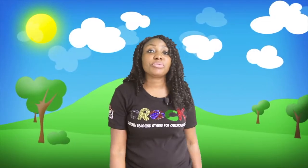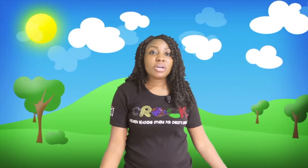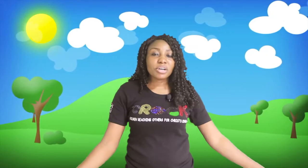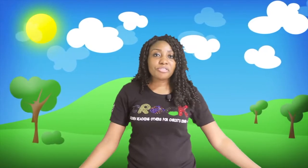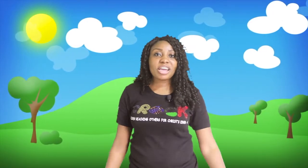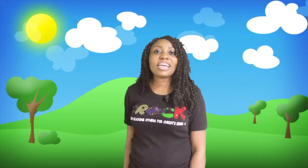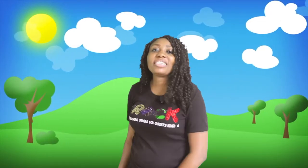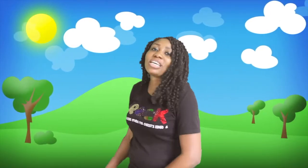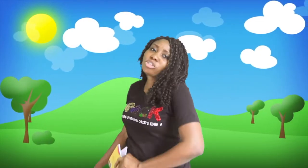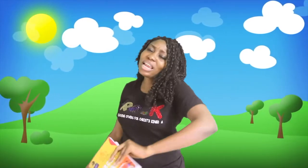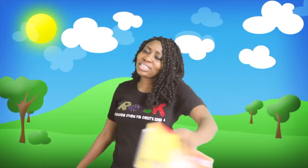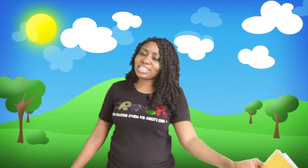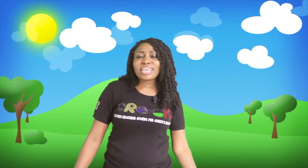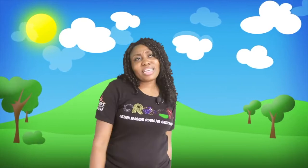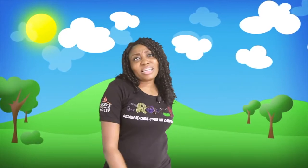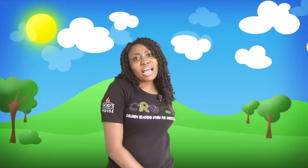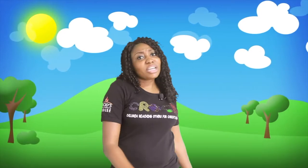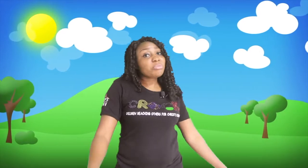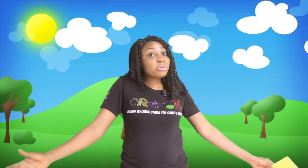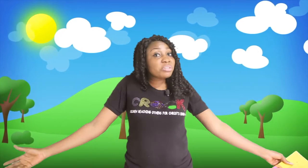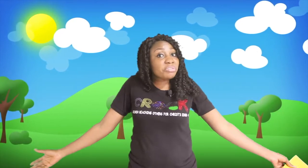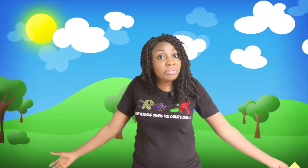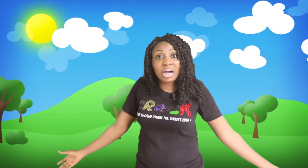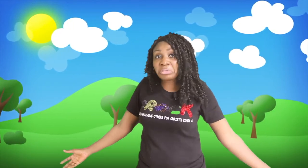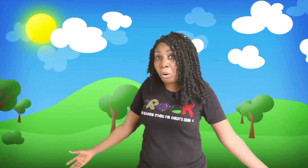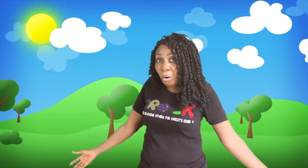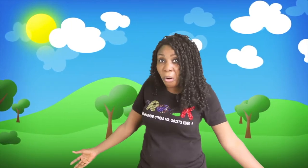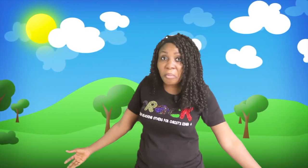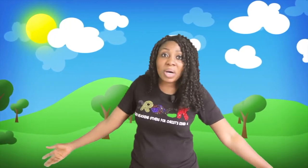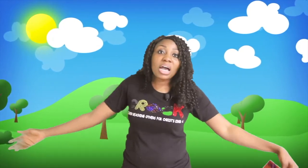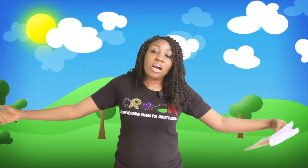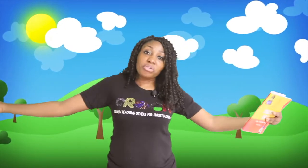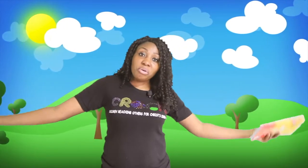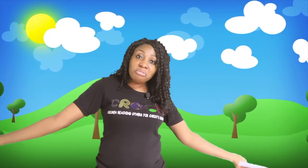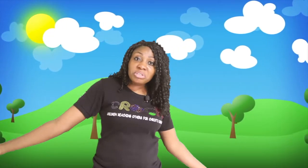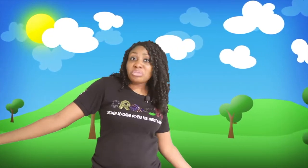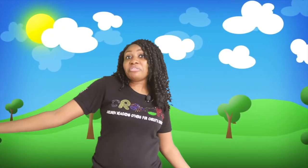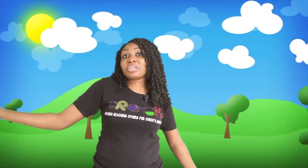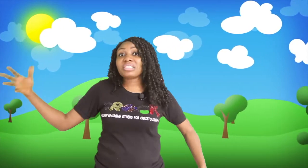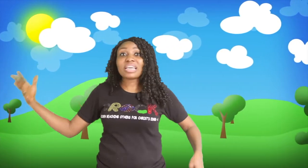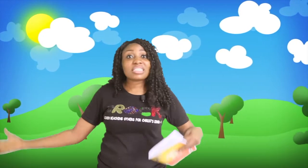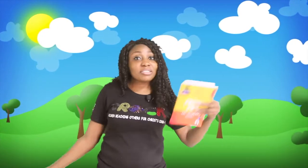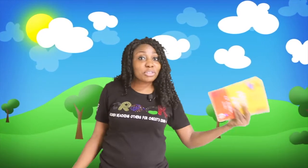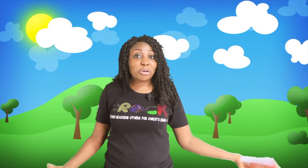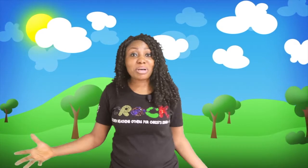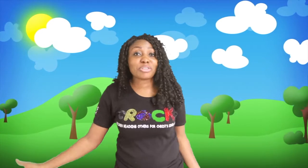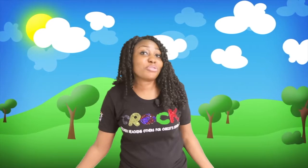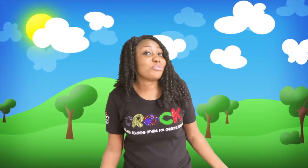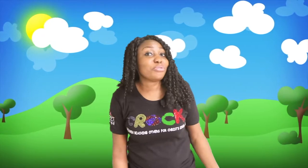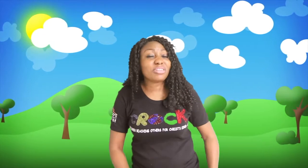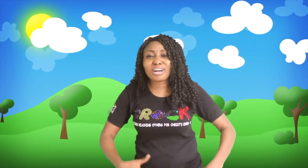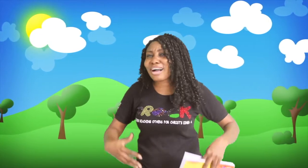you. Great. So let's dig in. I know most of you are at home. You're going to different centers for